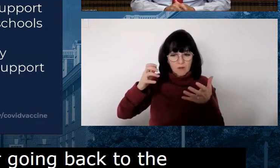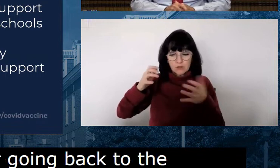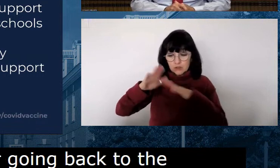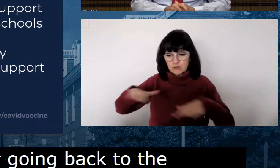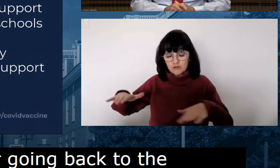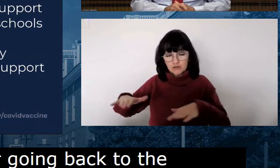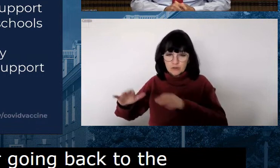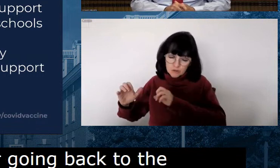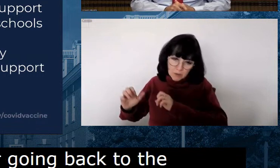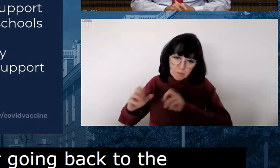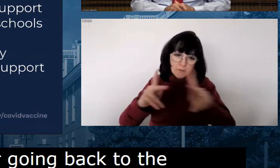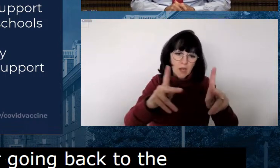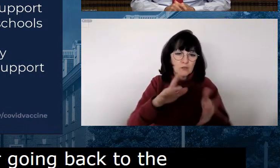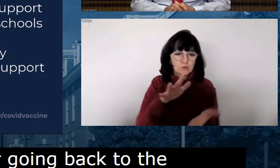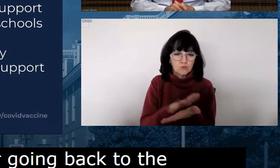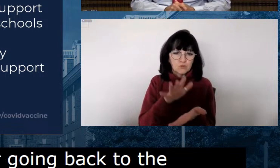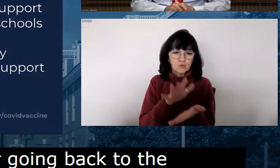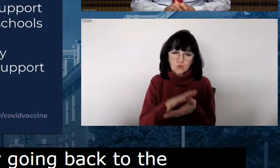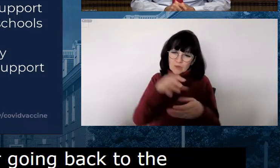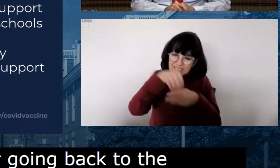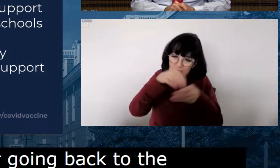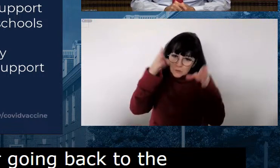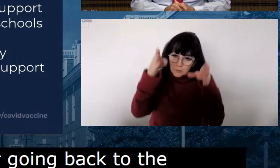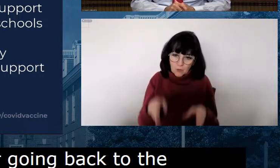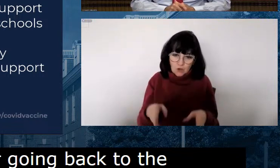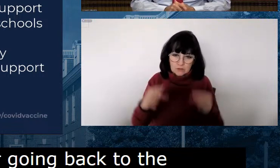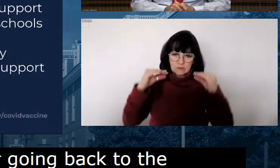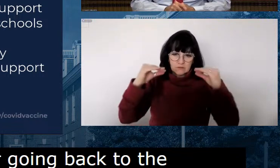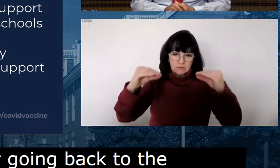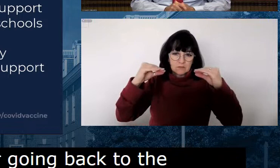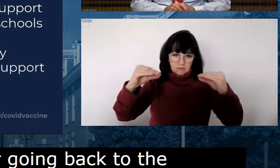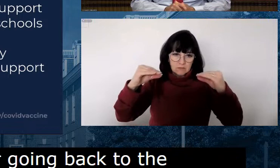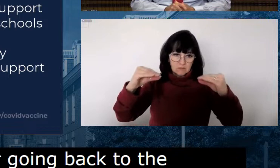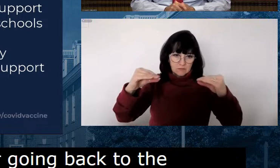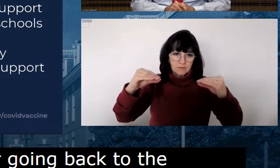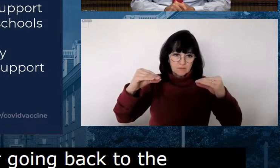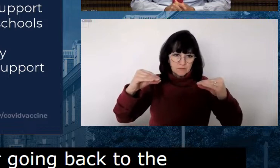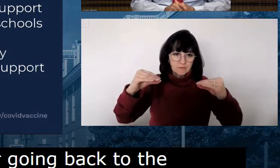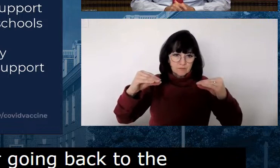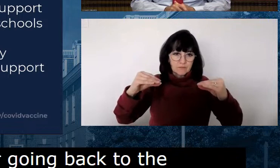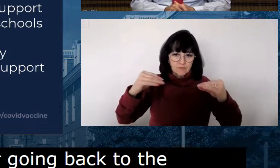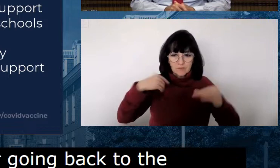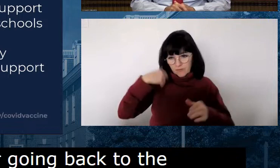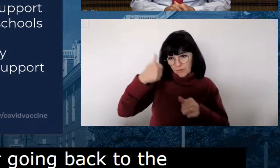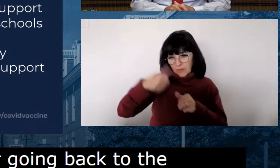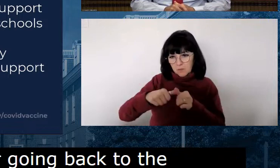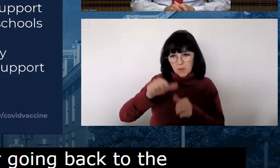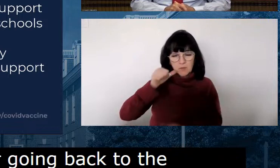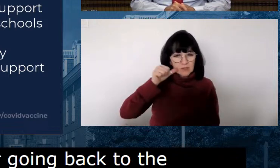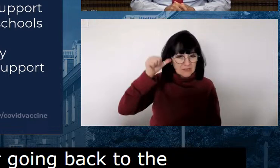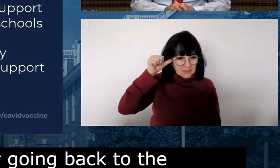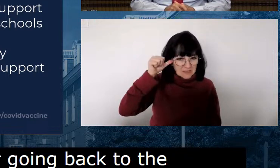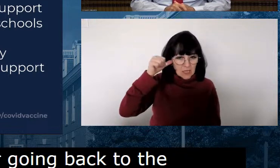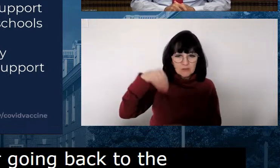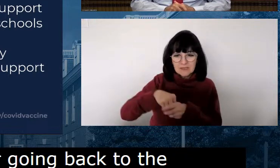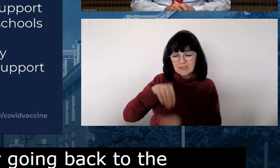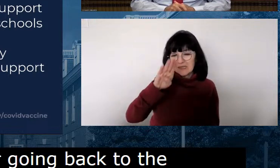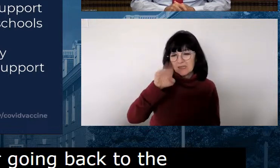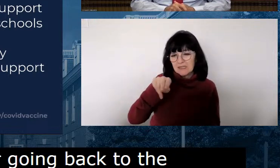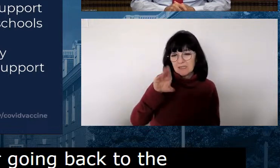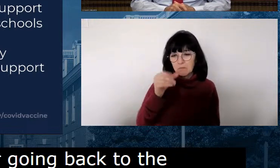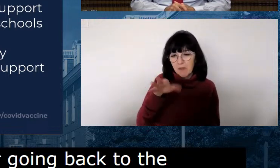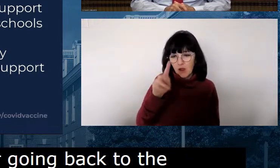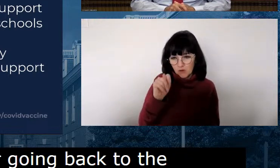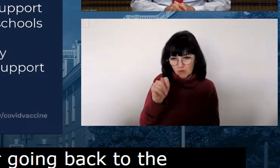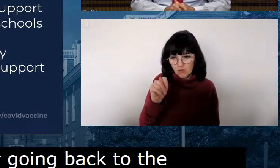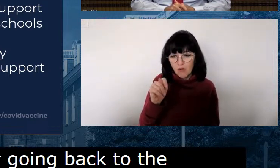children into schools for in-person learning. I spent a day yesterday in Bancroft